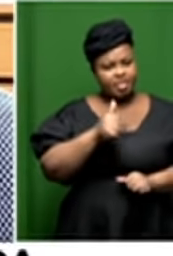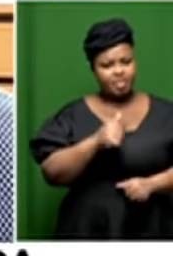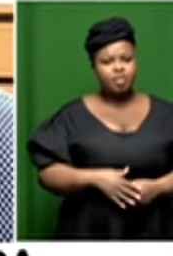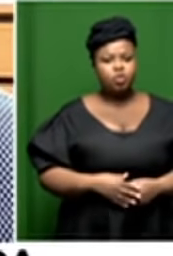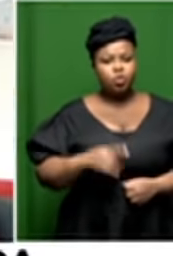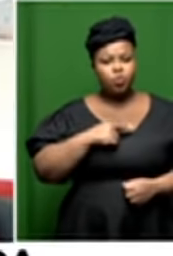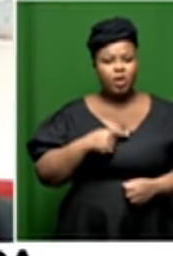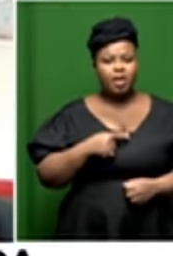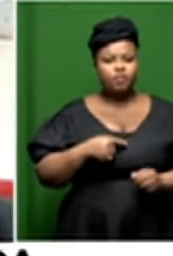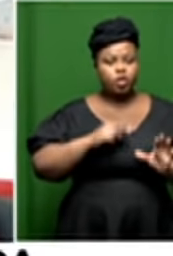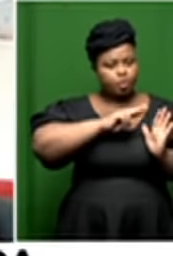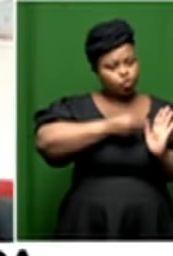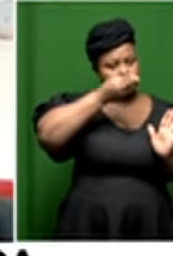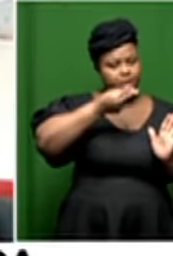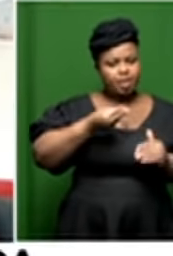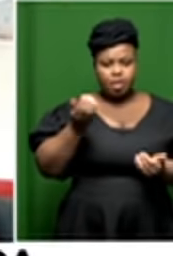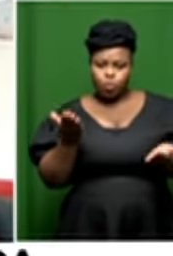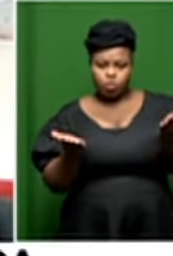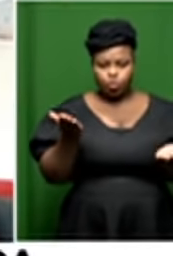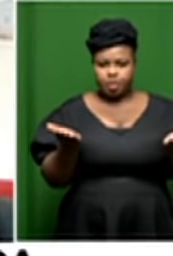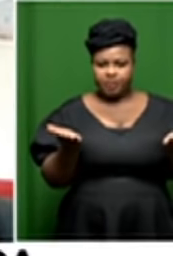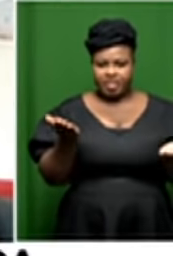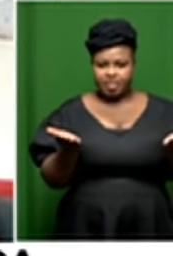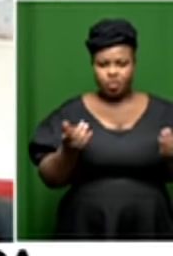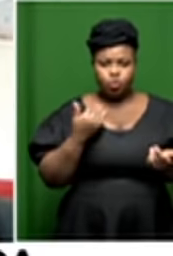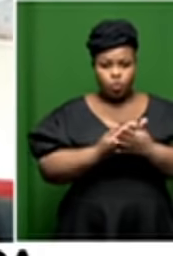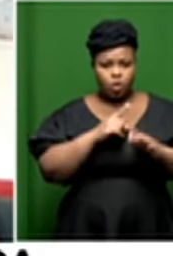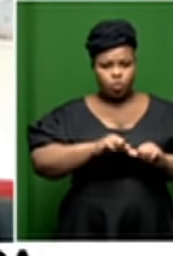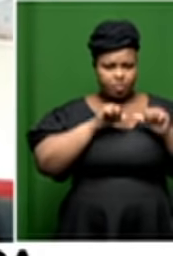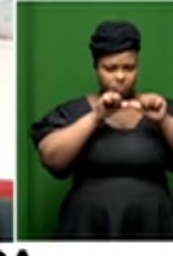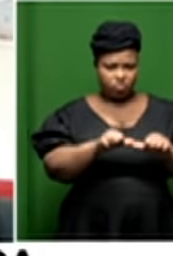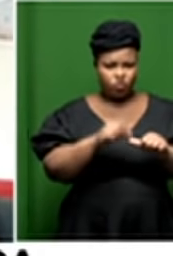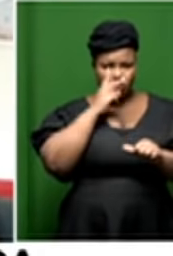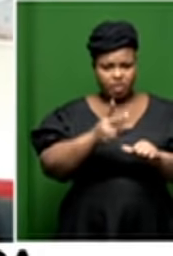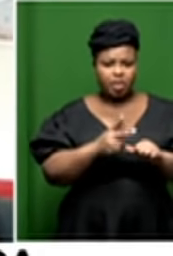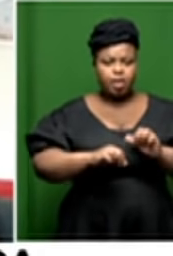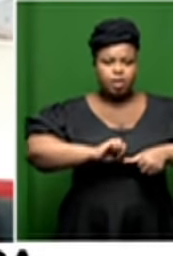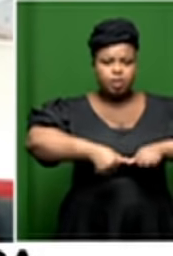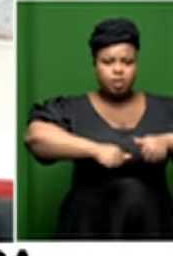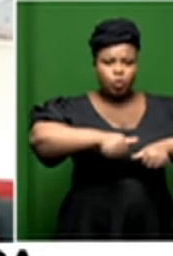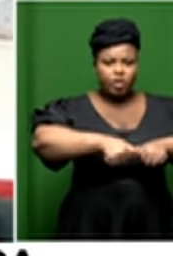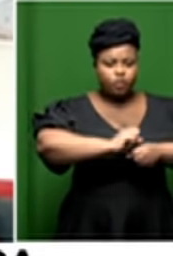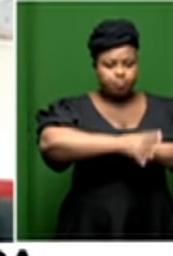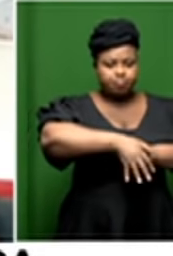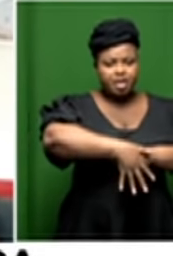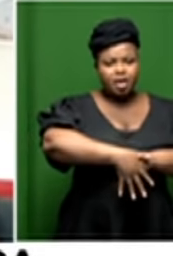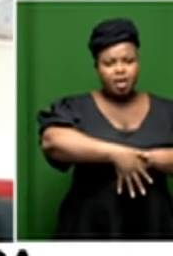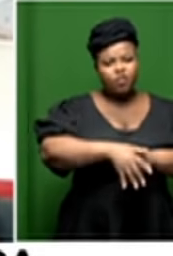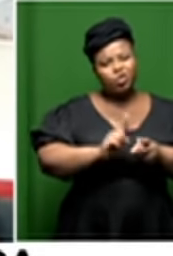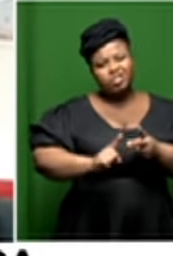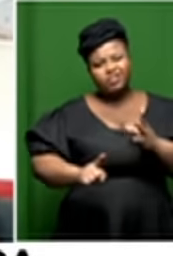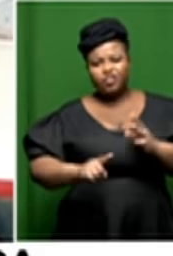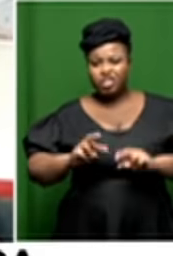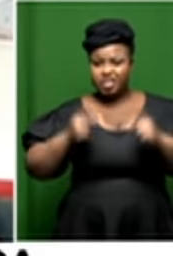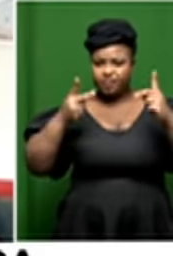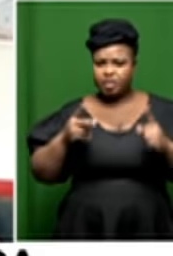Kathy Skeppers, refers to it as spot the difference. Yeah. Essentially, you continue to look at the sequence of variants and you look for